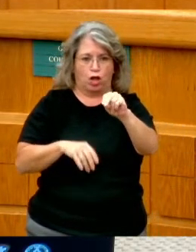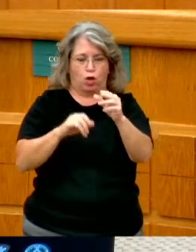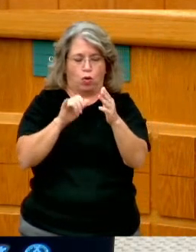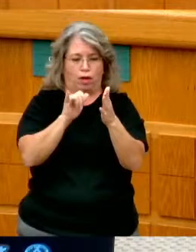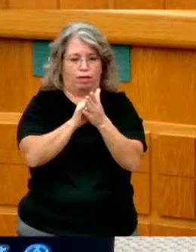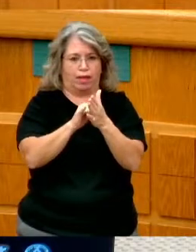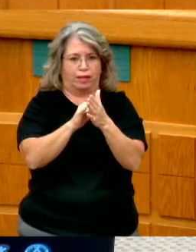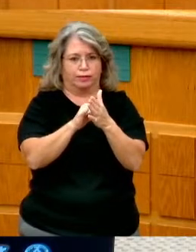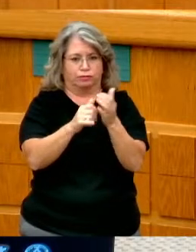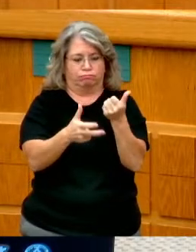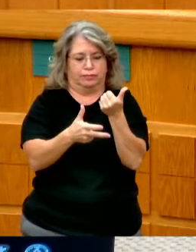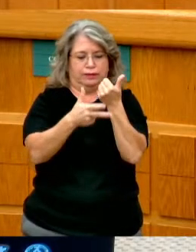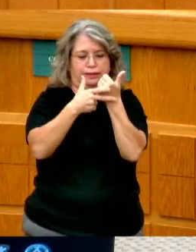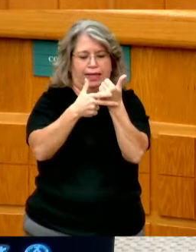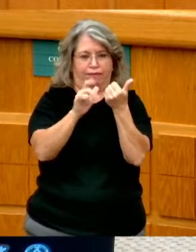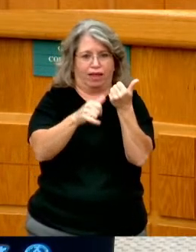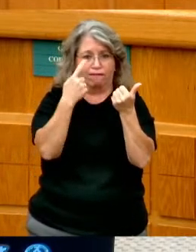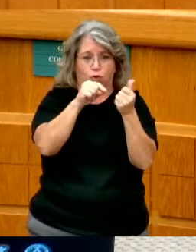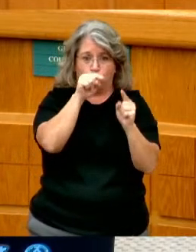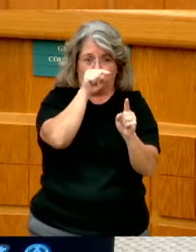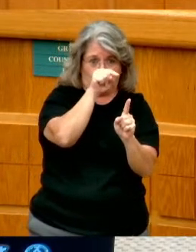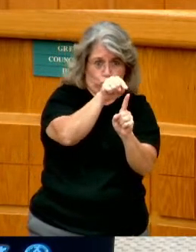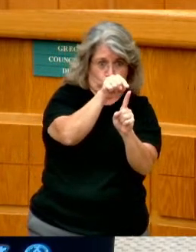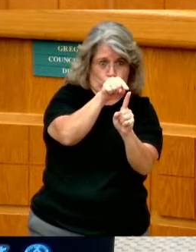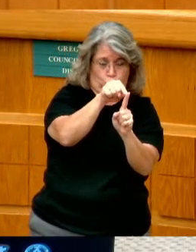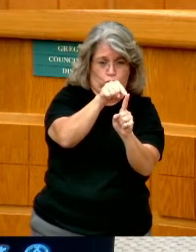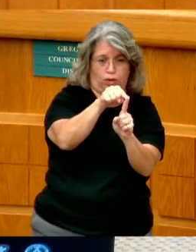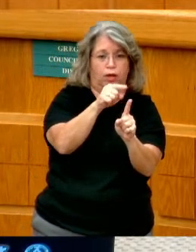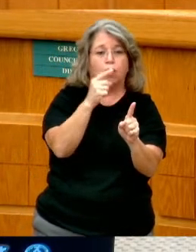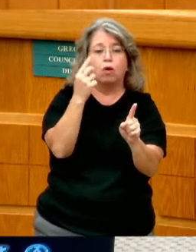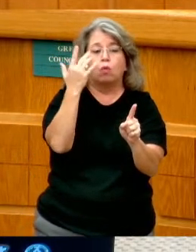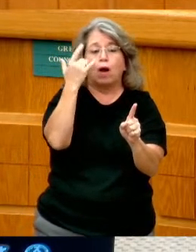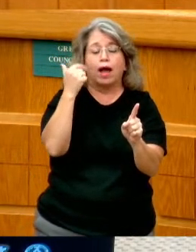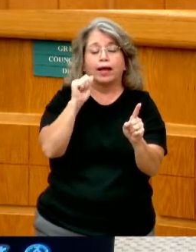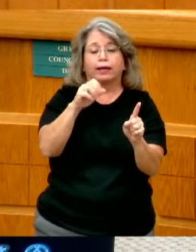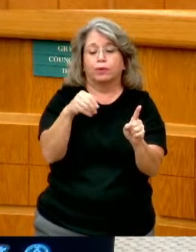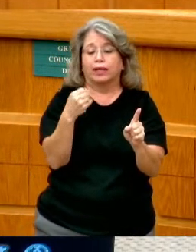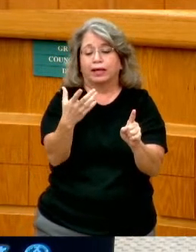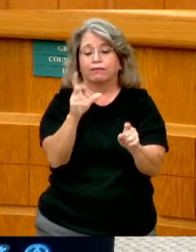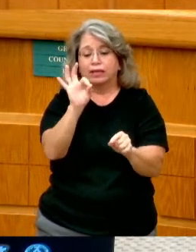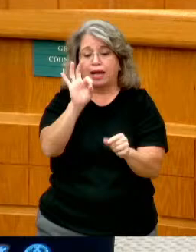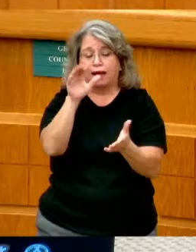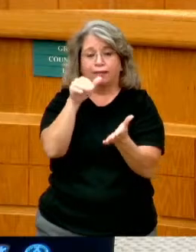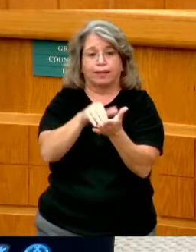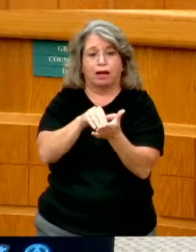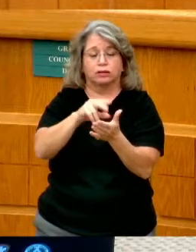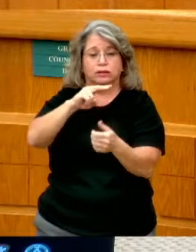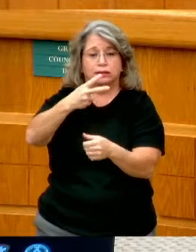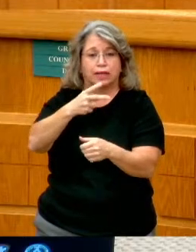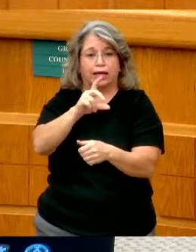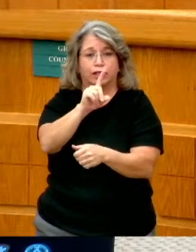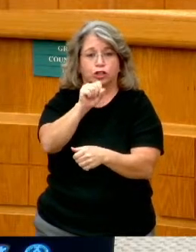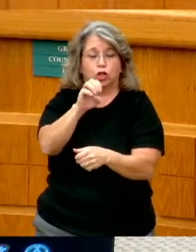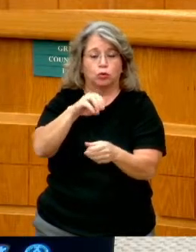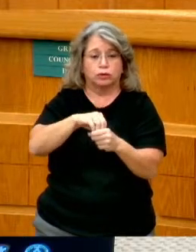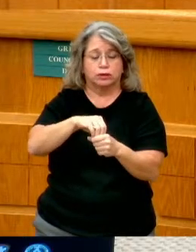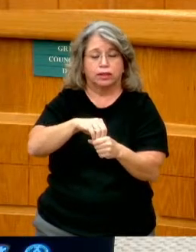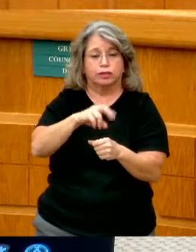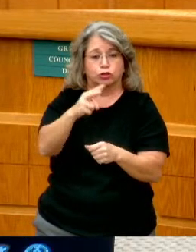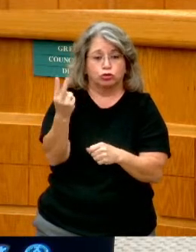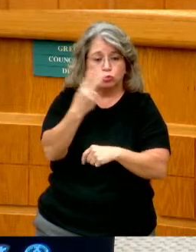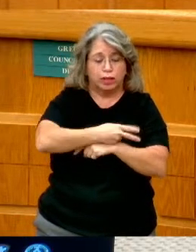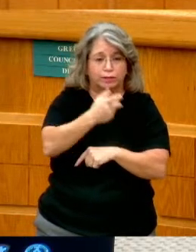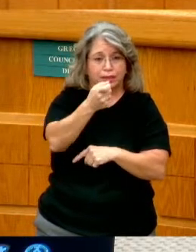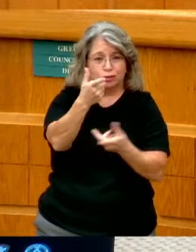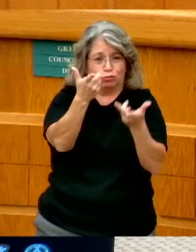and the only reason we're able to give 9,000 second doses in 2 days is because you are already registered in